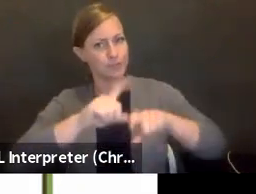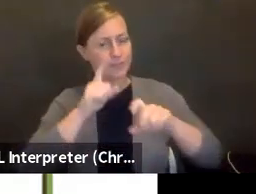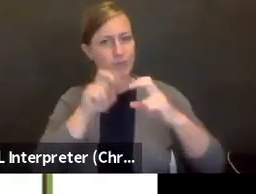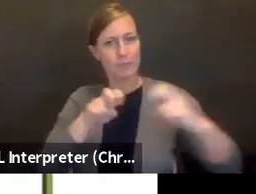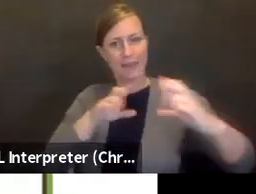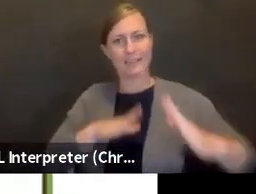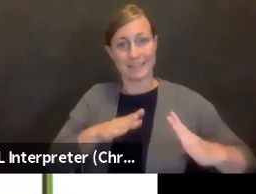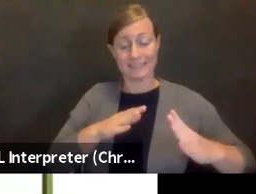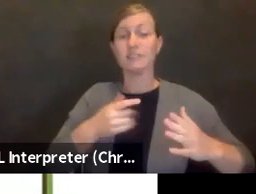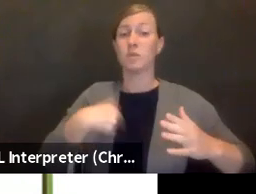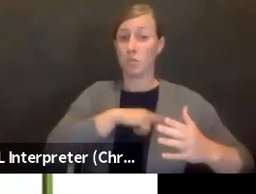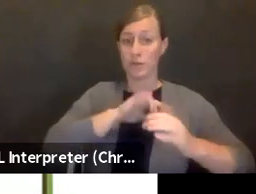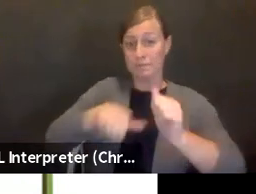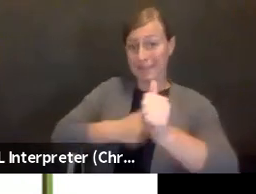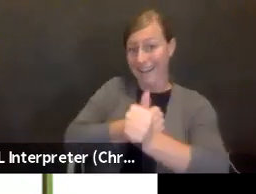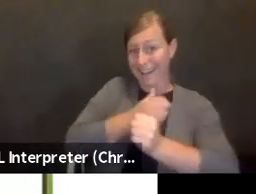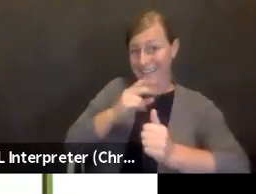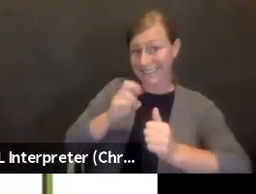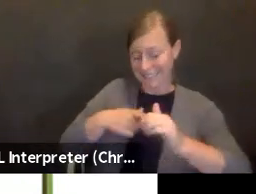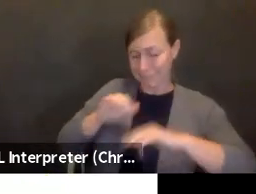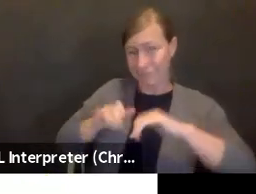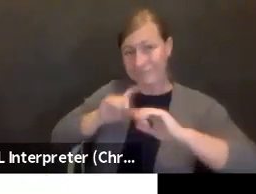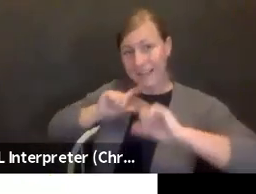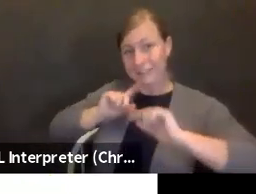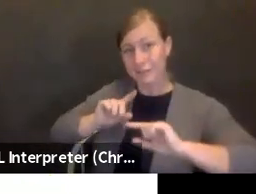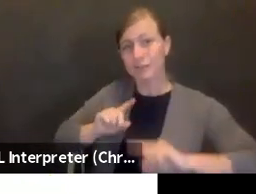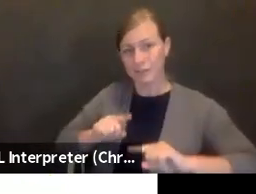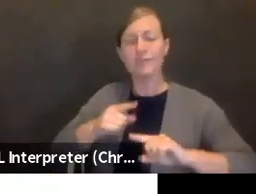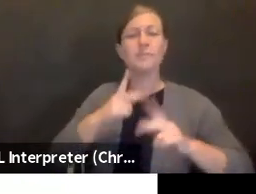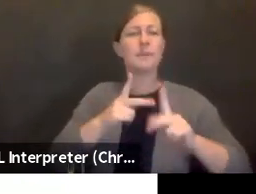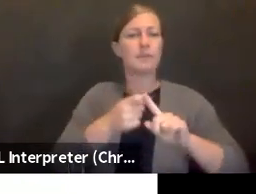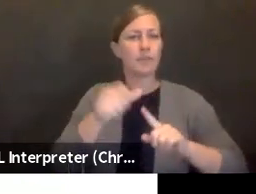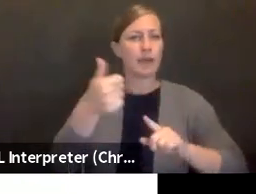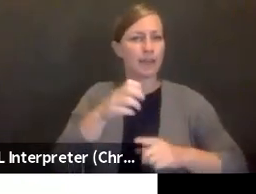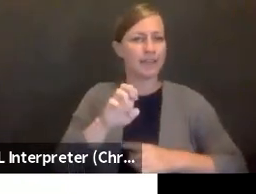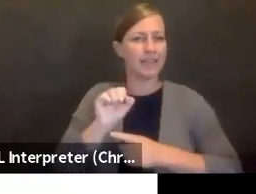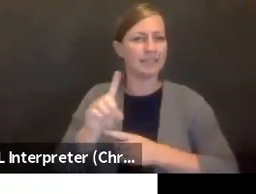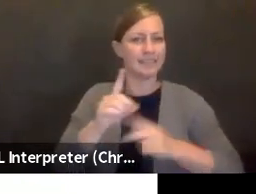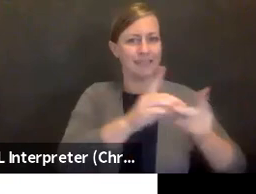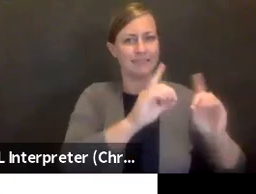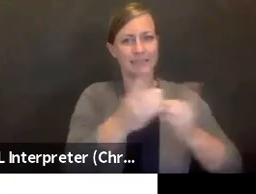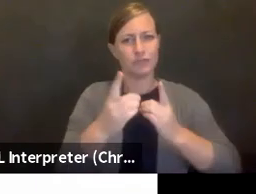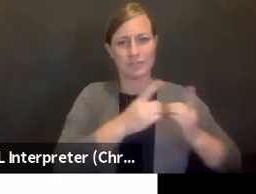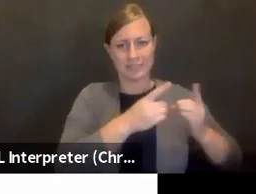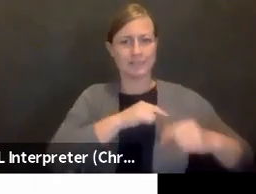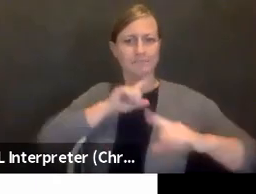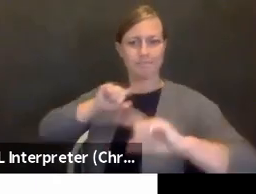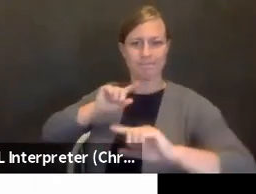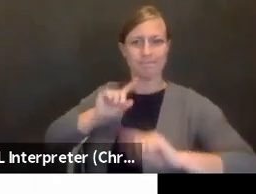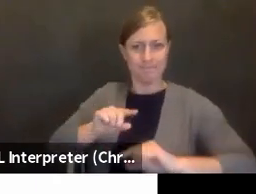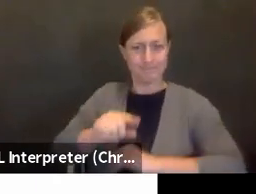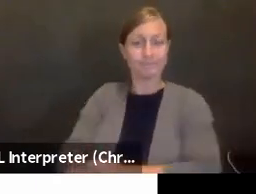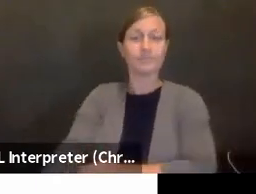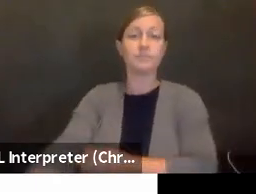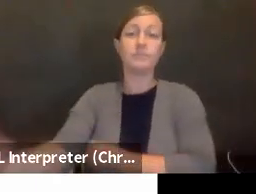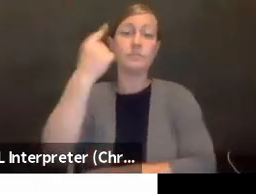of panelists with us today from other ESDs who also know this information and can answer your questions. That being said, your